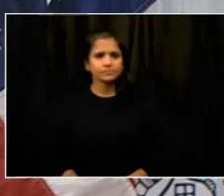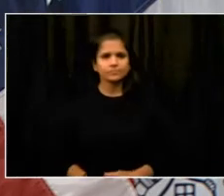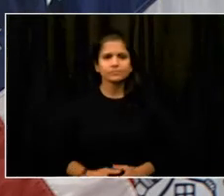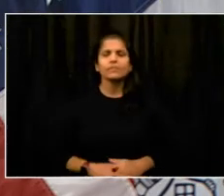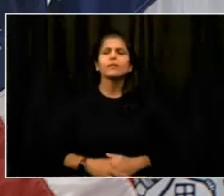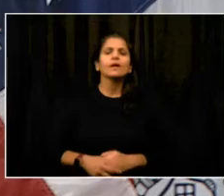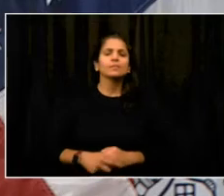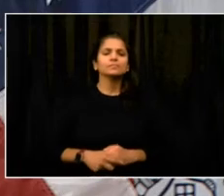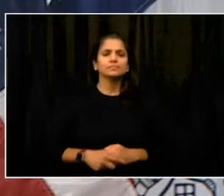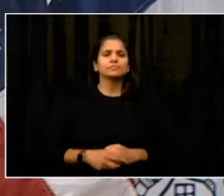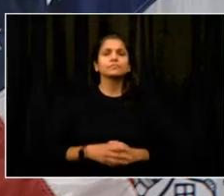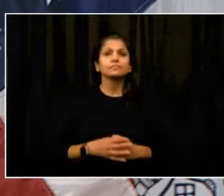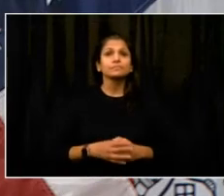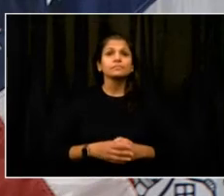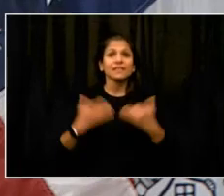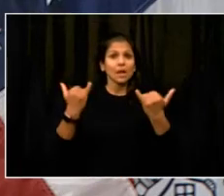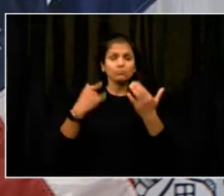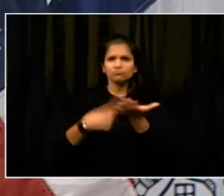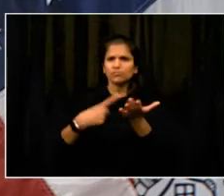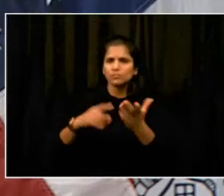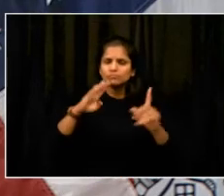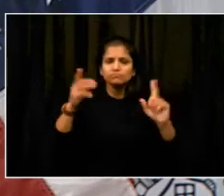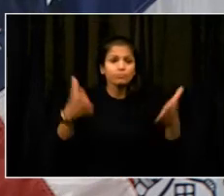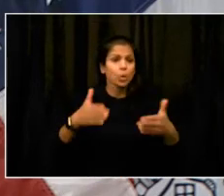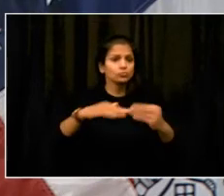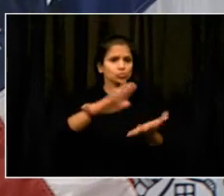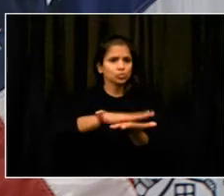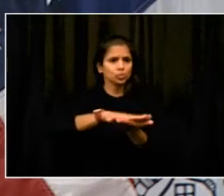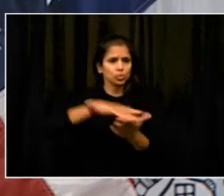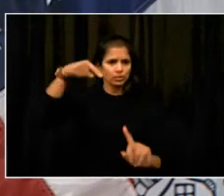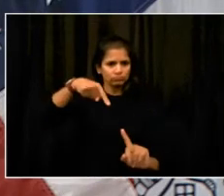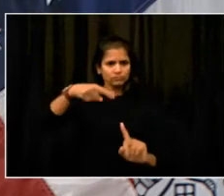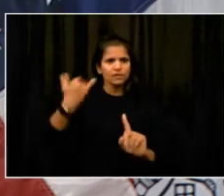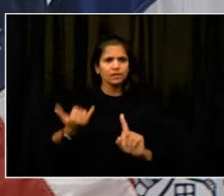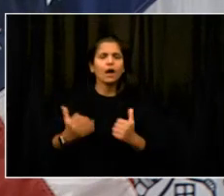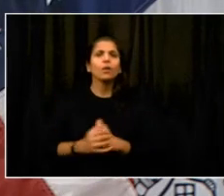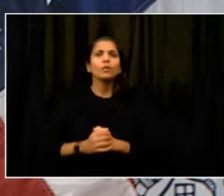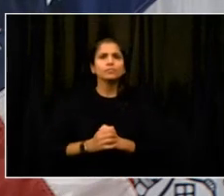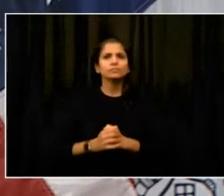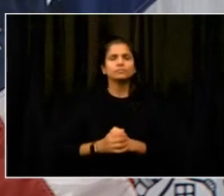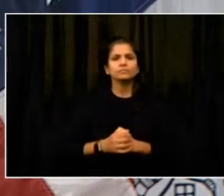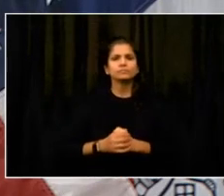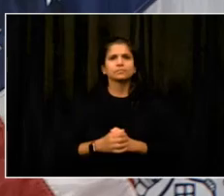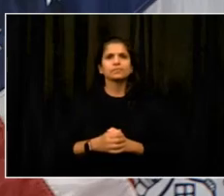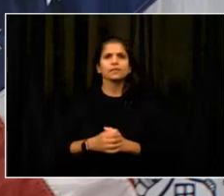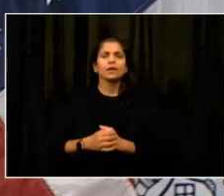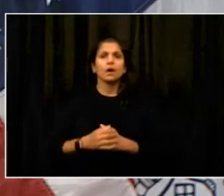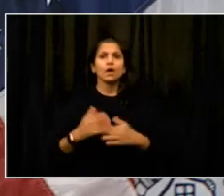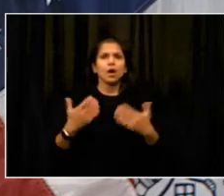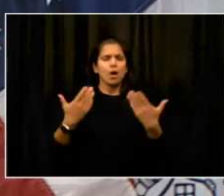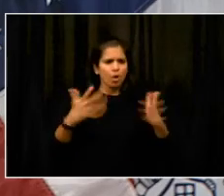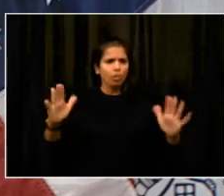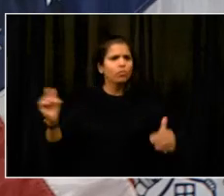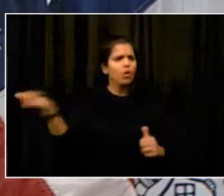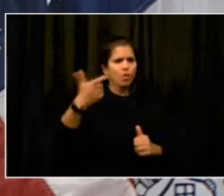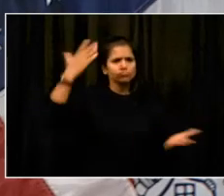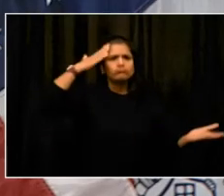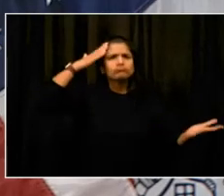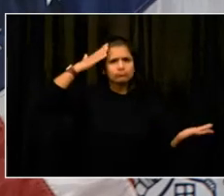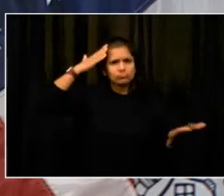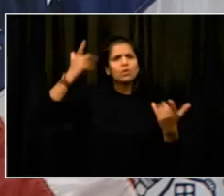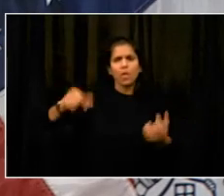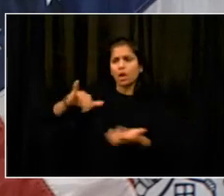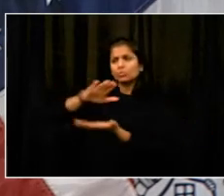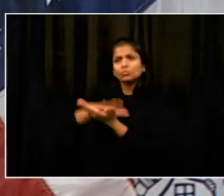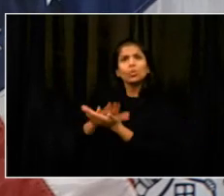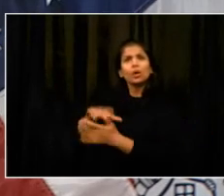our public schools. As everyone knows, we're bringing back public school instruction in person